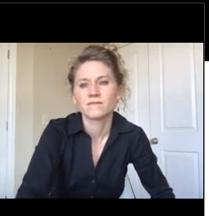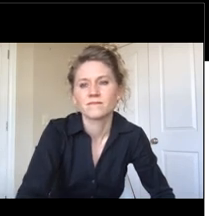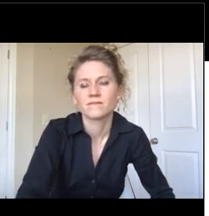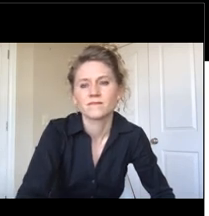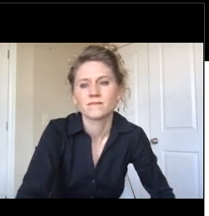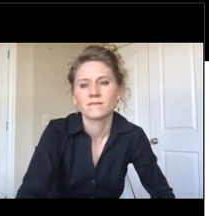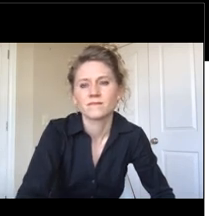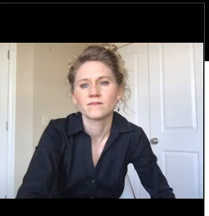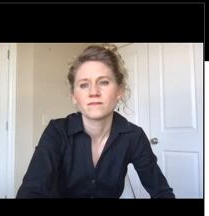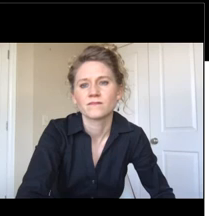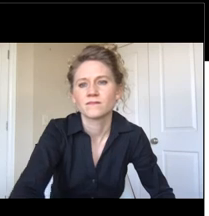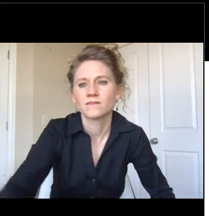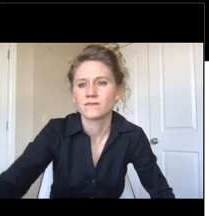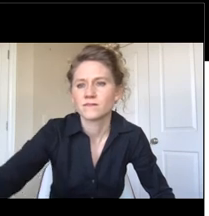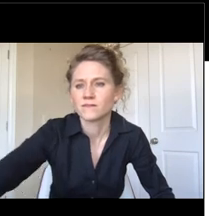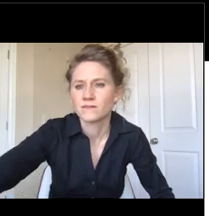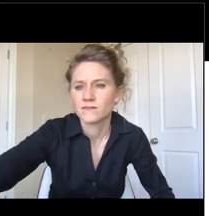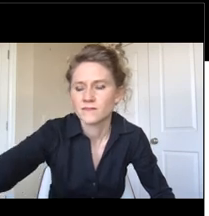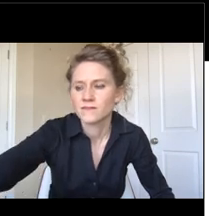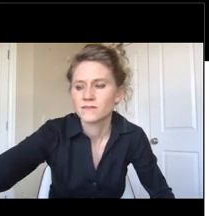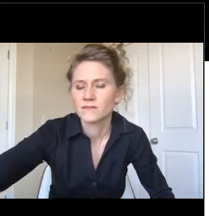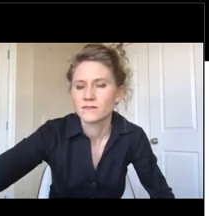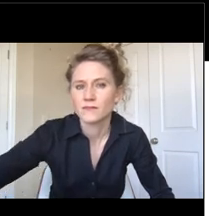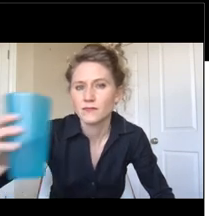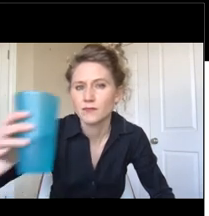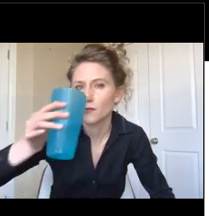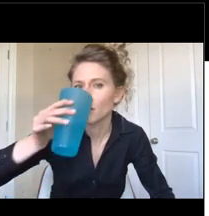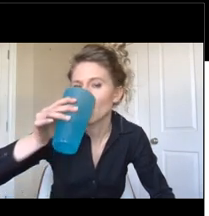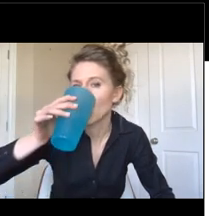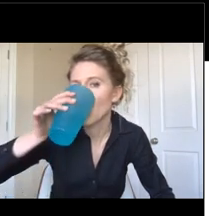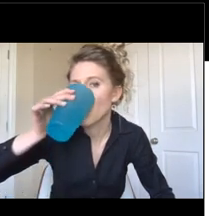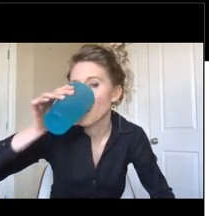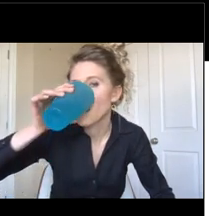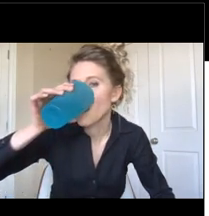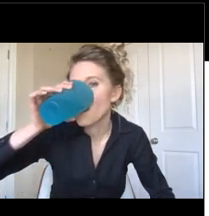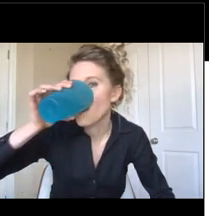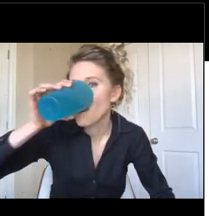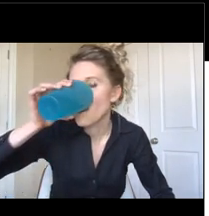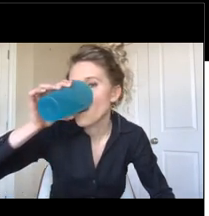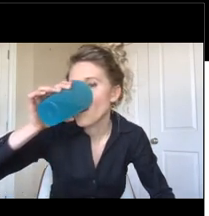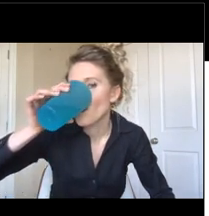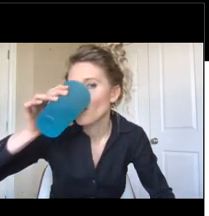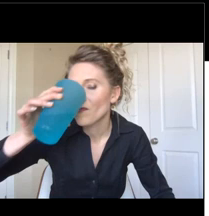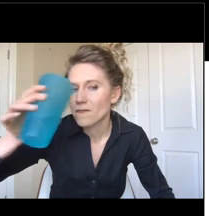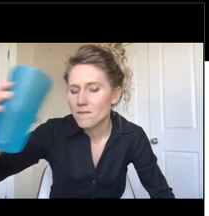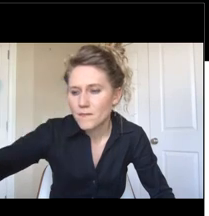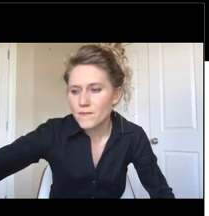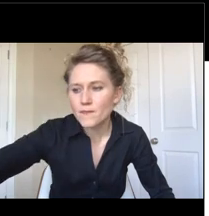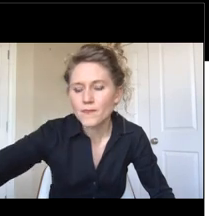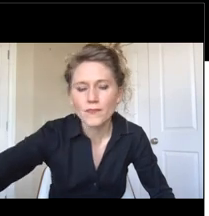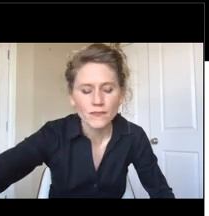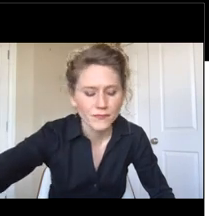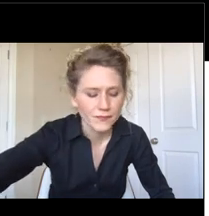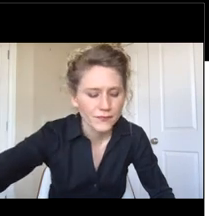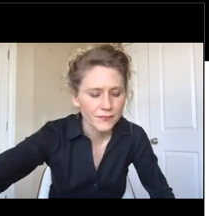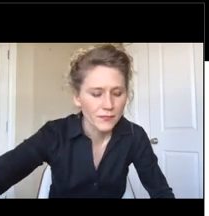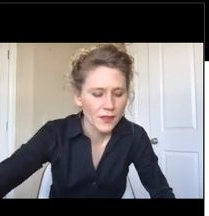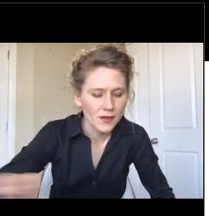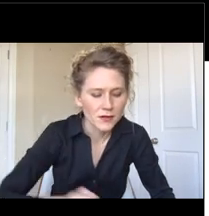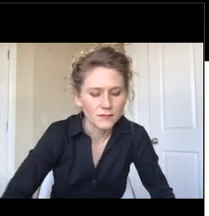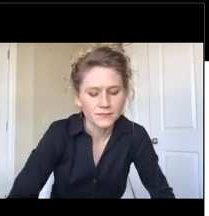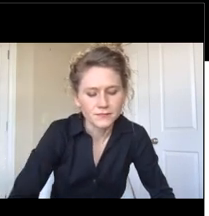up here and they had a break in the rain, so they lime treated the base, put 3 to 4 inches of asphalt on top of all the residential streets, and then came